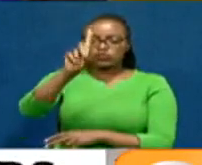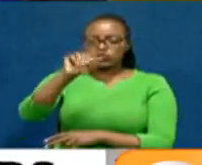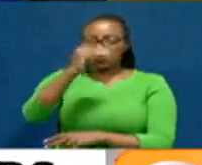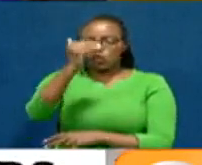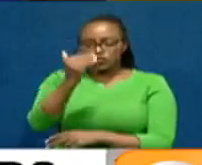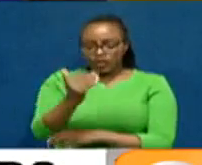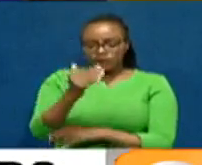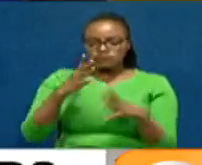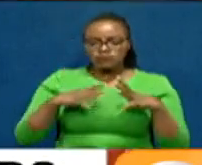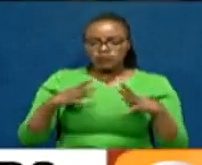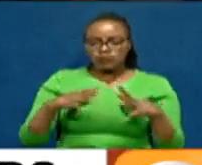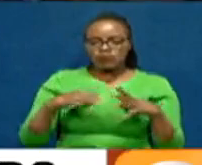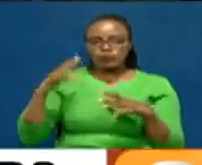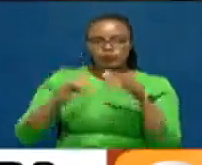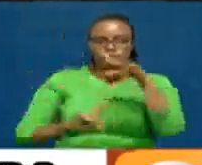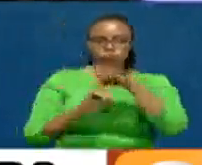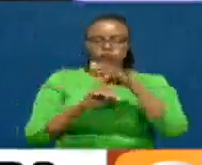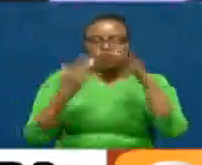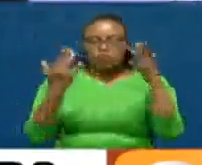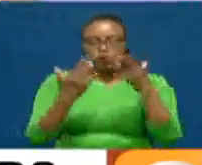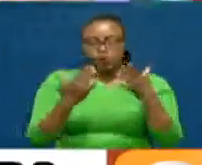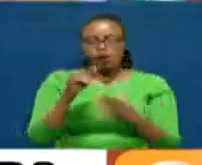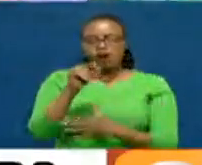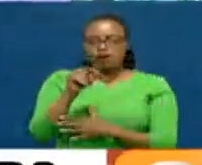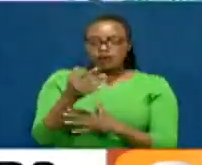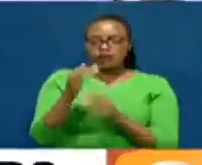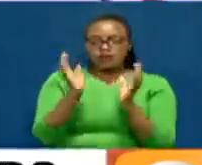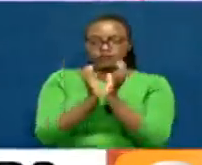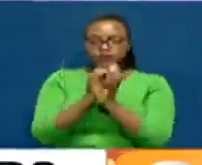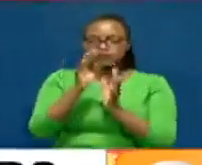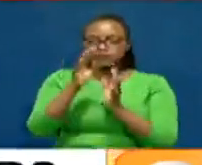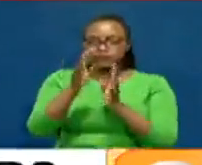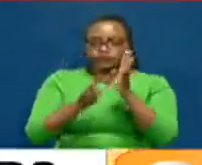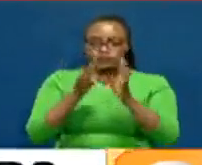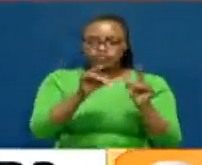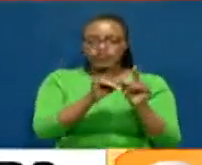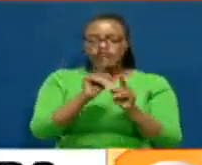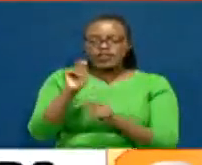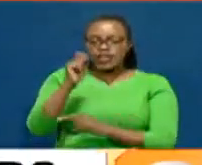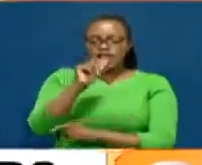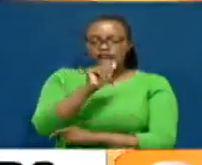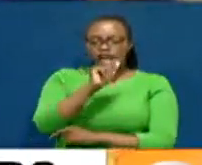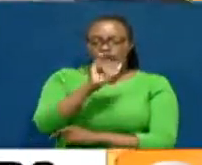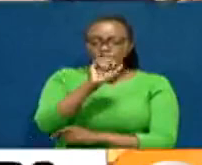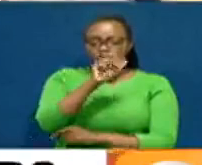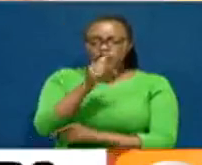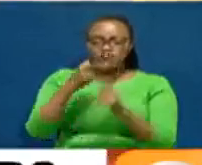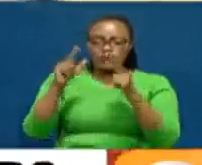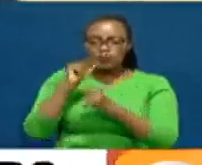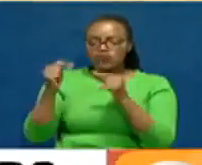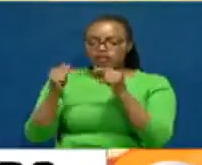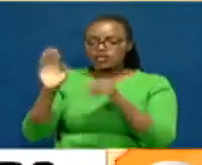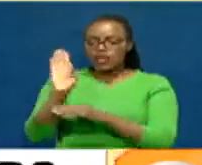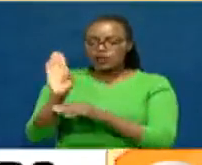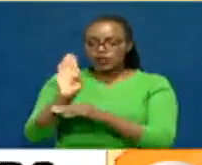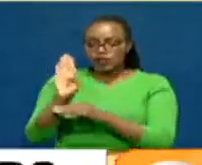Junior Championship at the Moi International Sports Center, Kasarani. Kenya's Tumaini Aisha slashed Burundi's